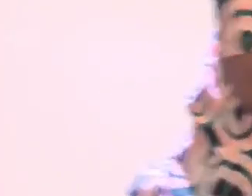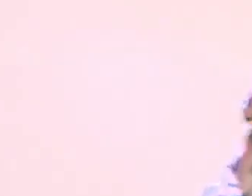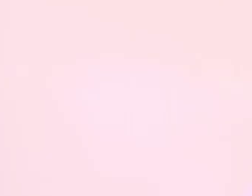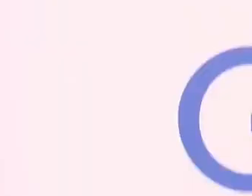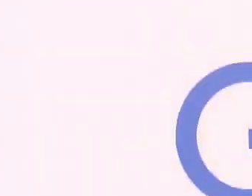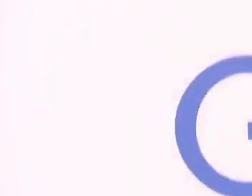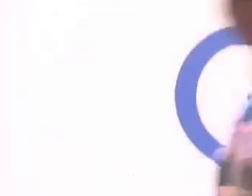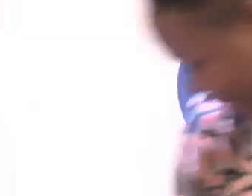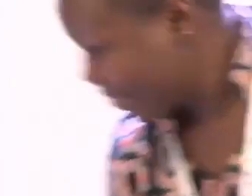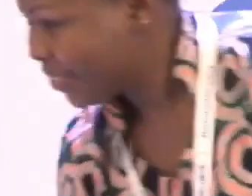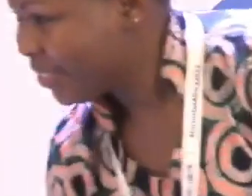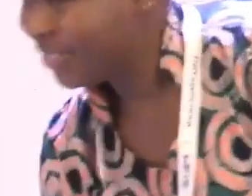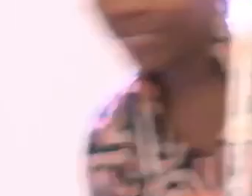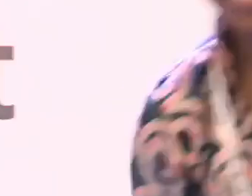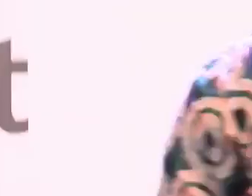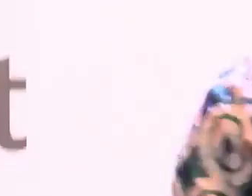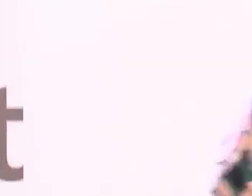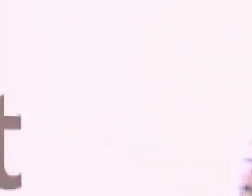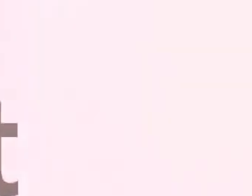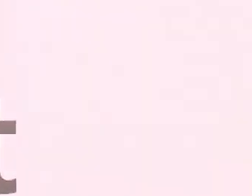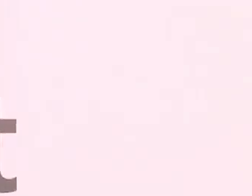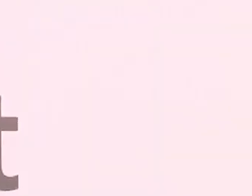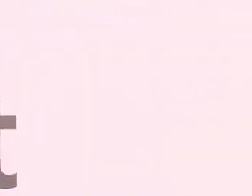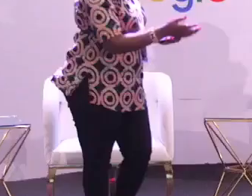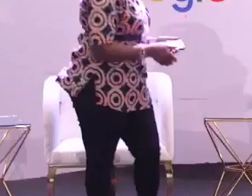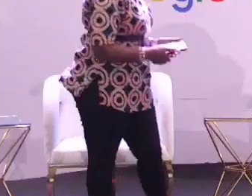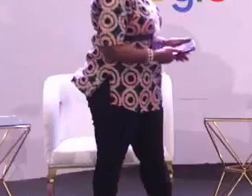very much, and that's it. Oh, thank you,